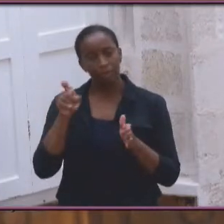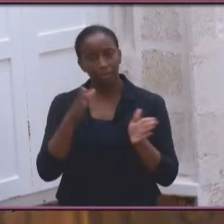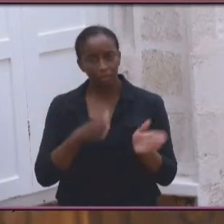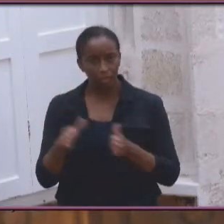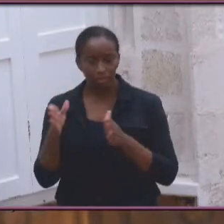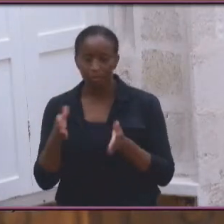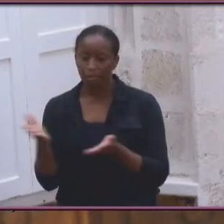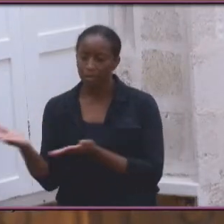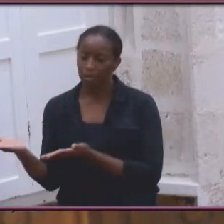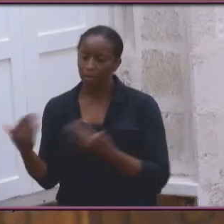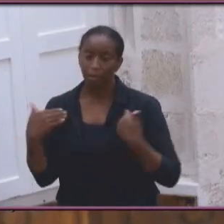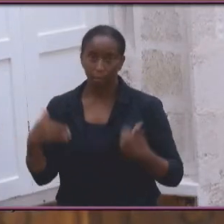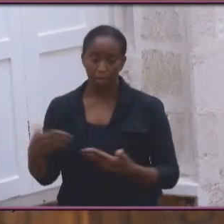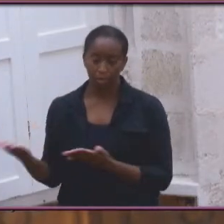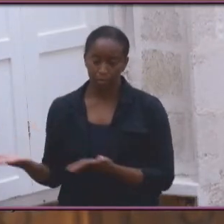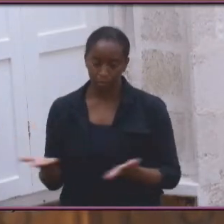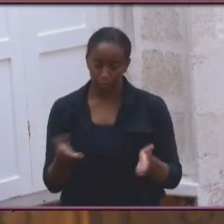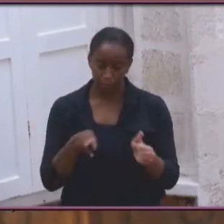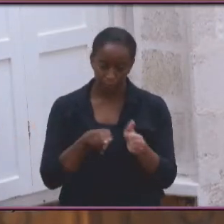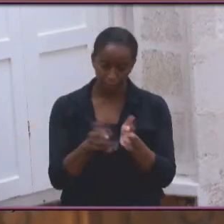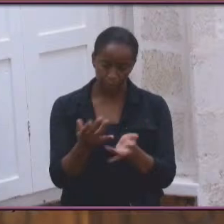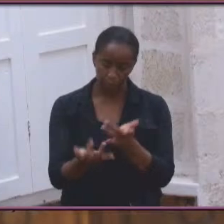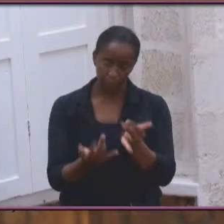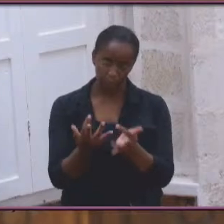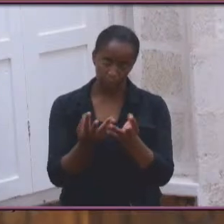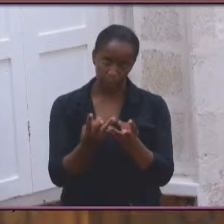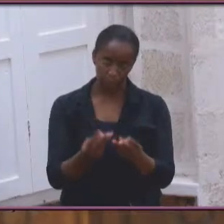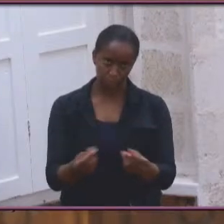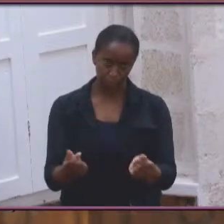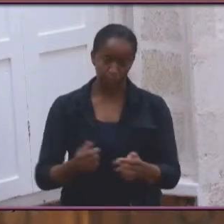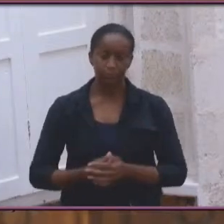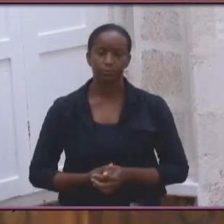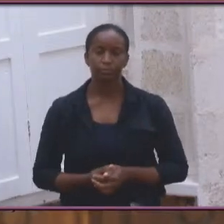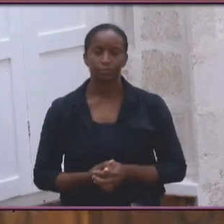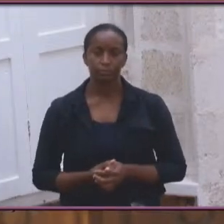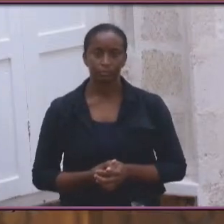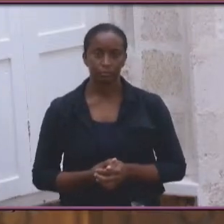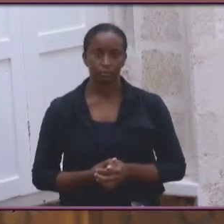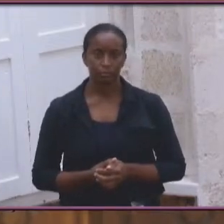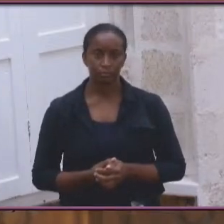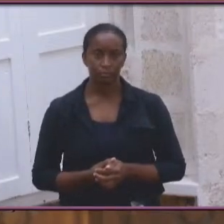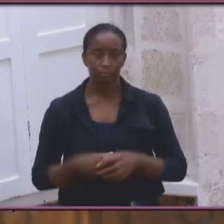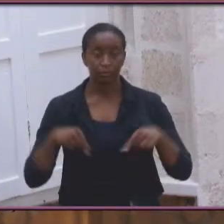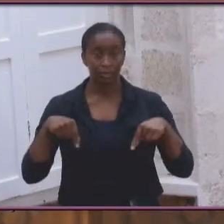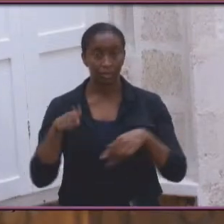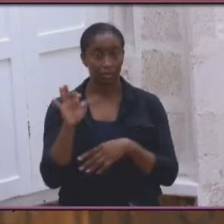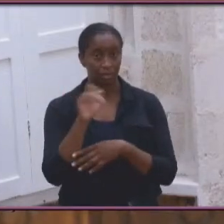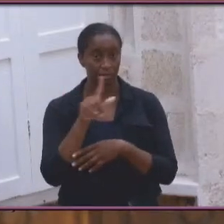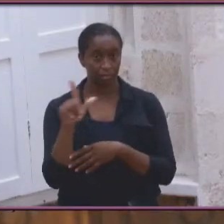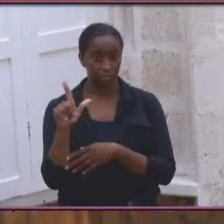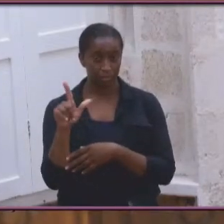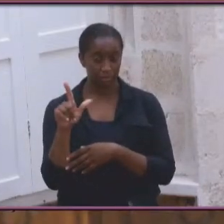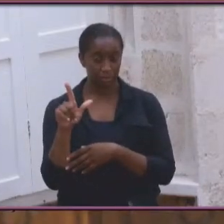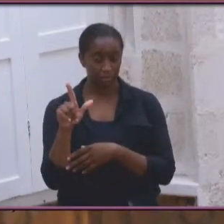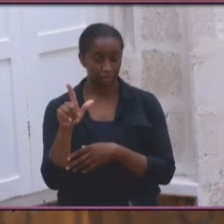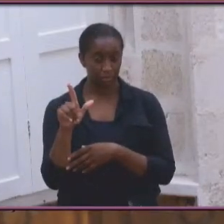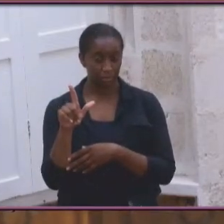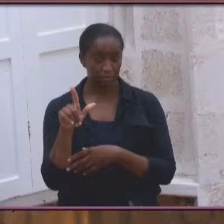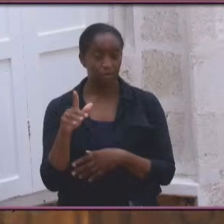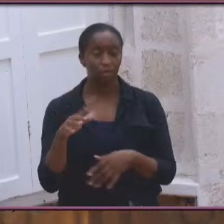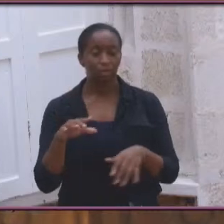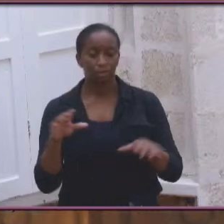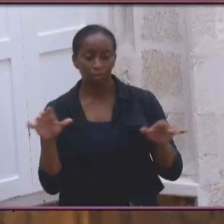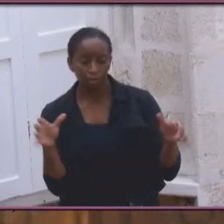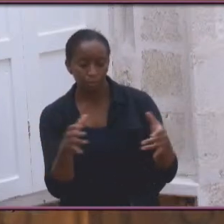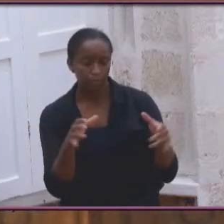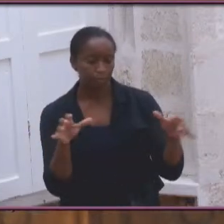abandoned and health services institutions. I should say that this bill went through a whole process of consultations,